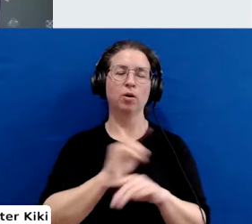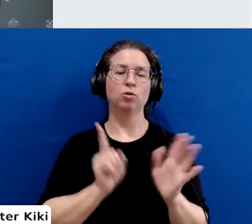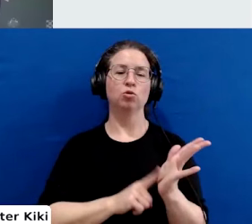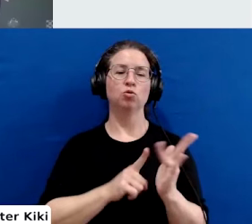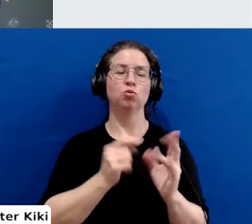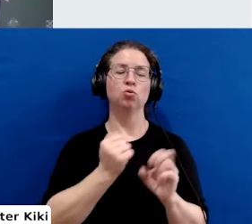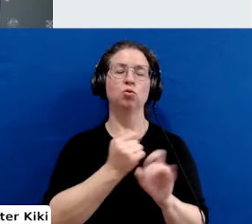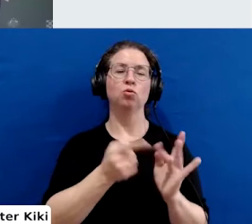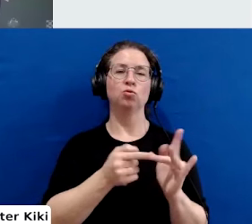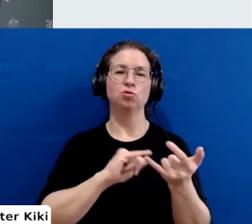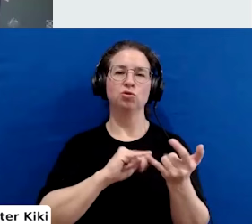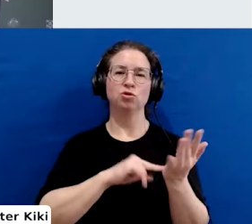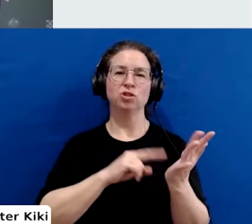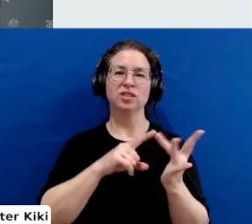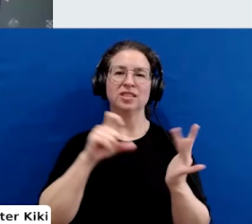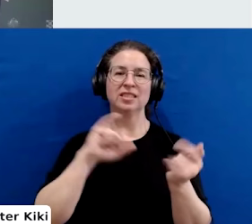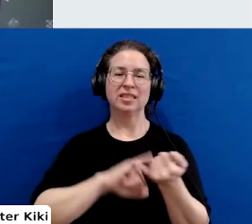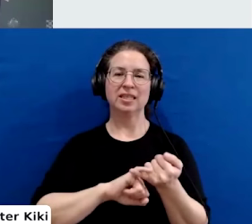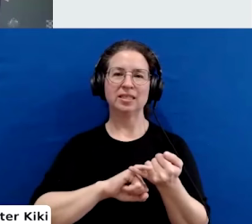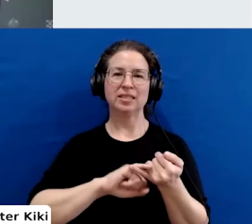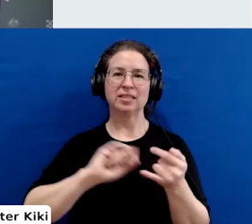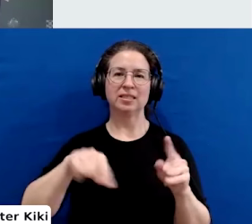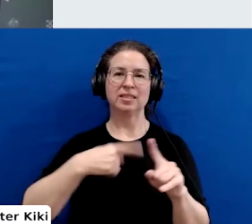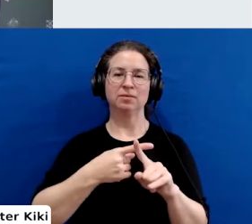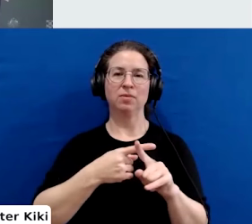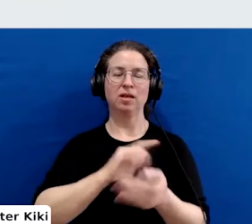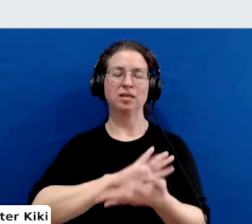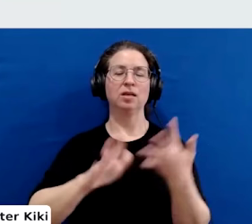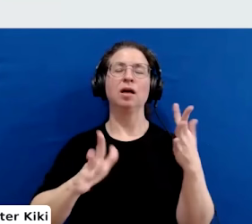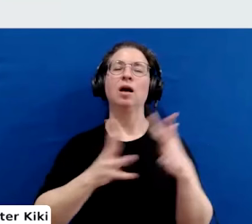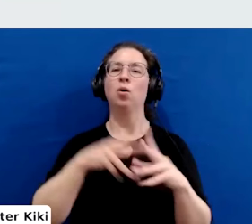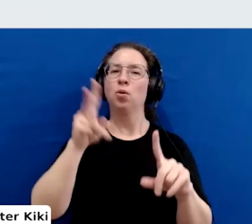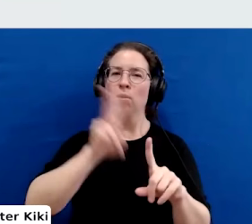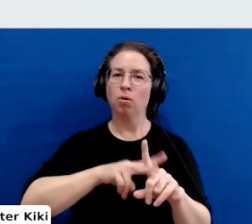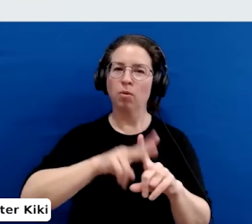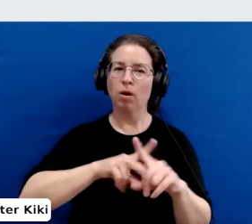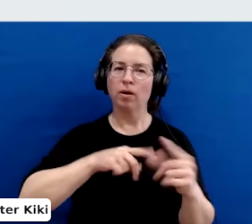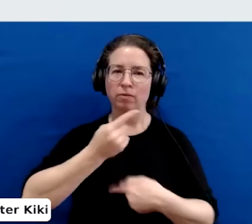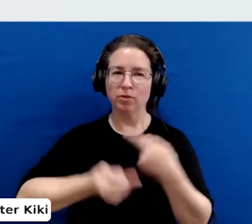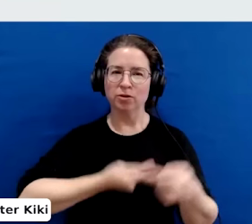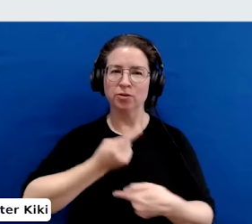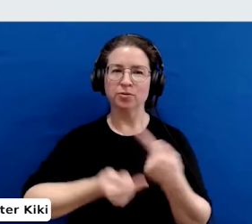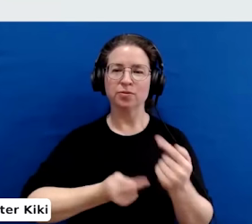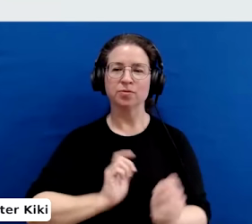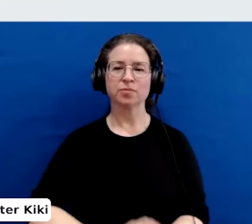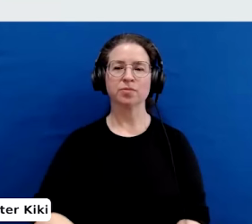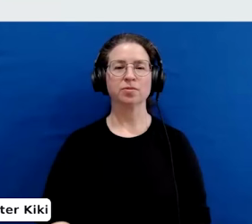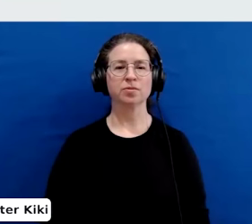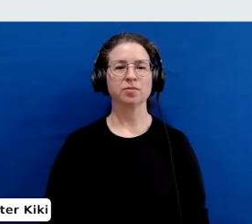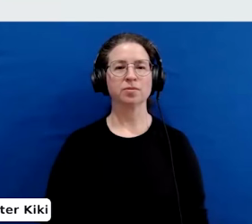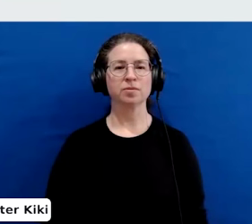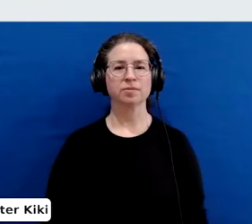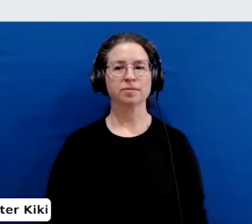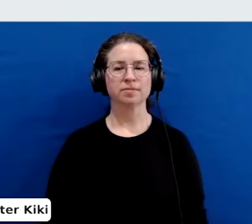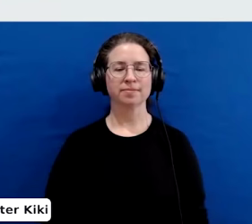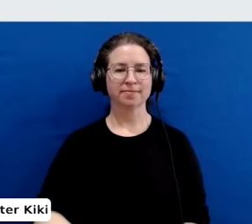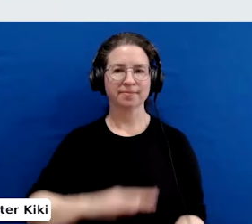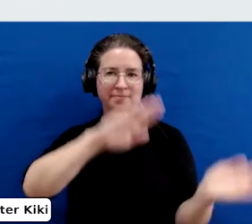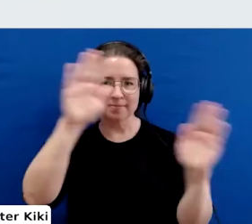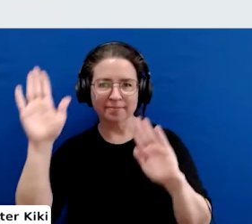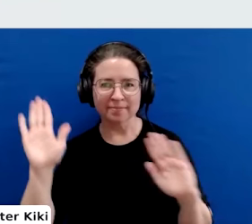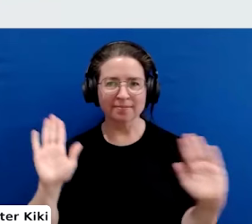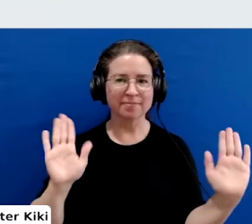you some more specific eligibility details. Good afternoon, all.